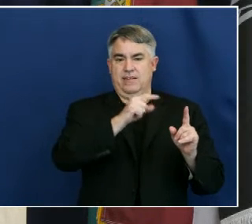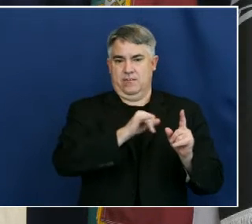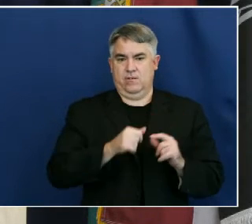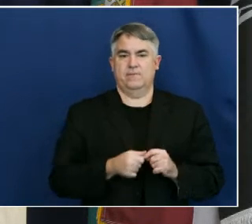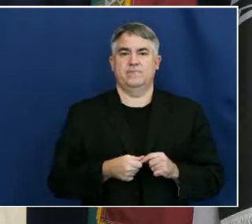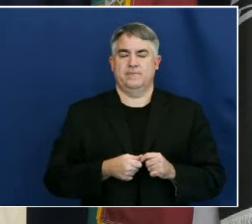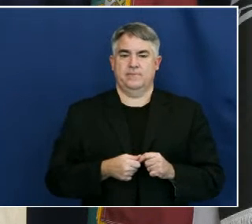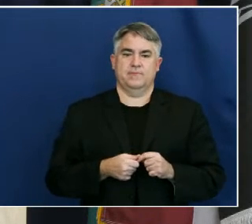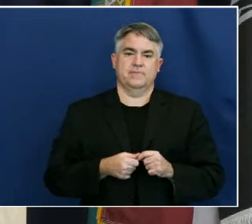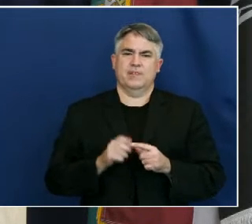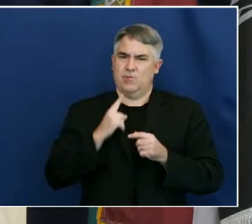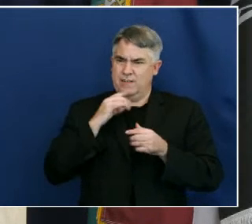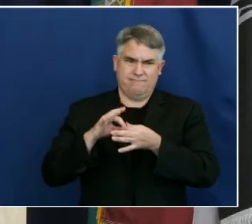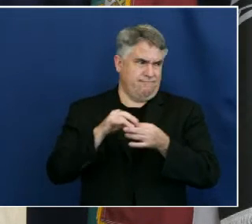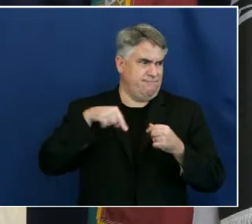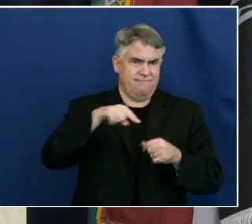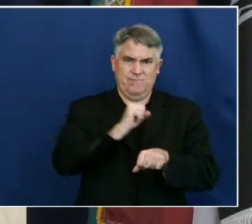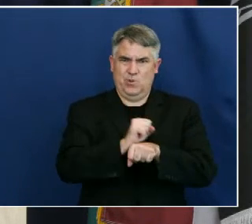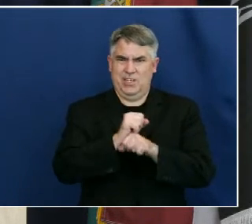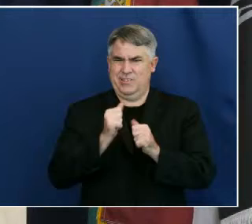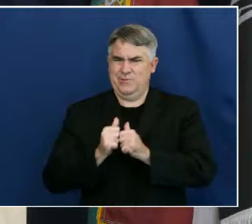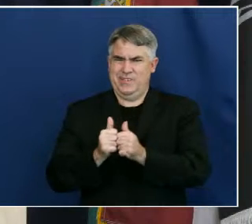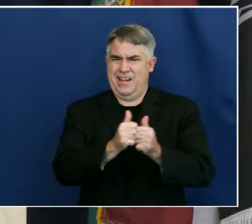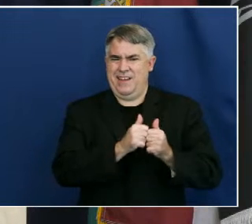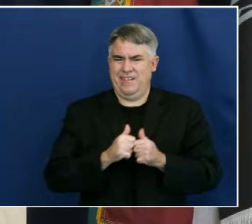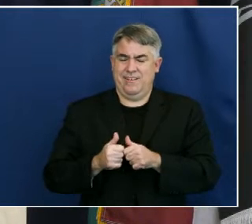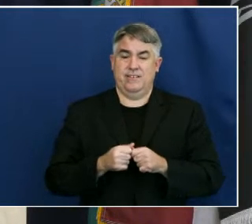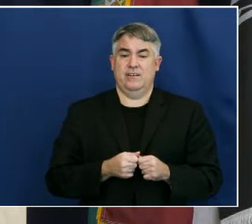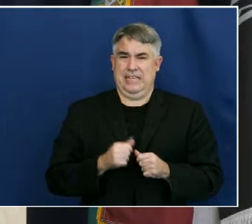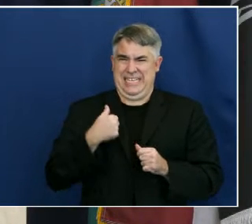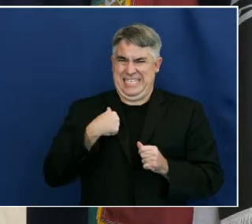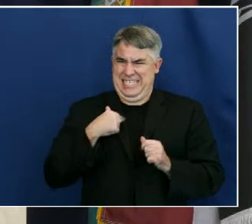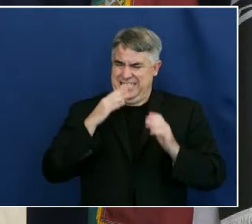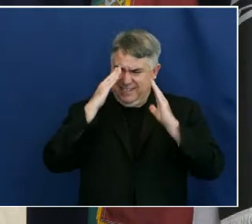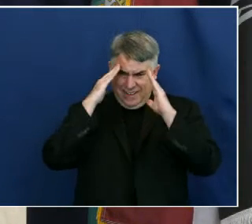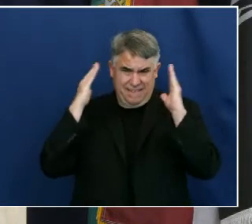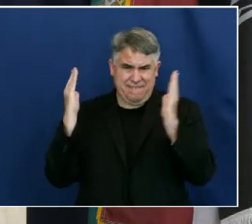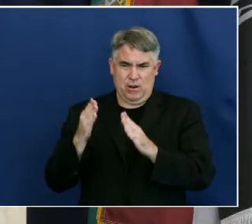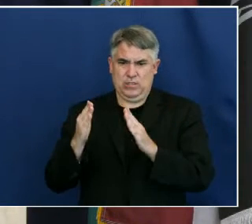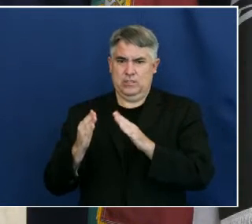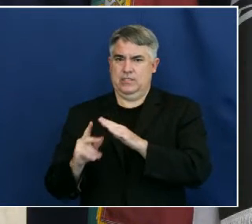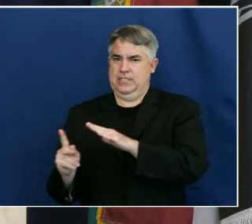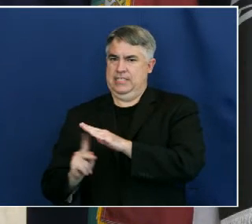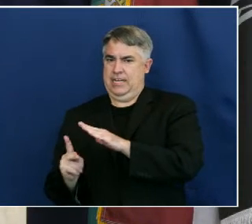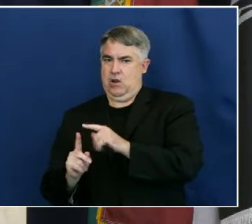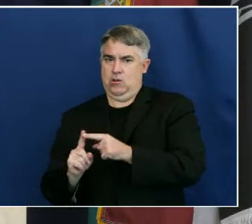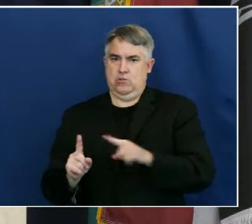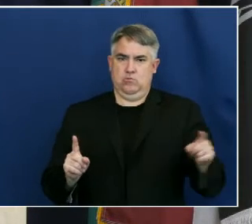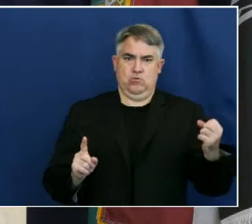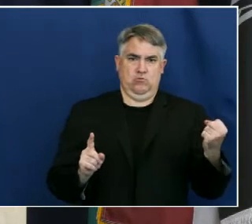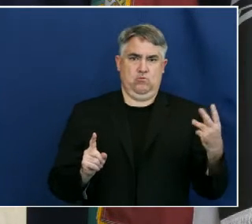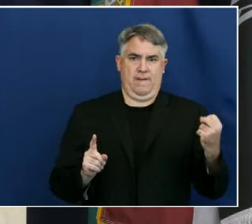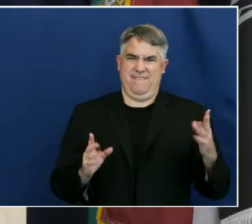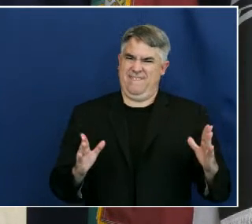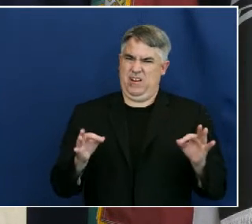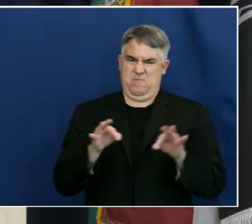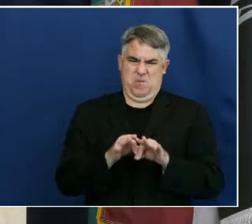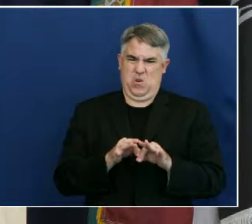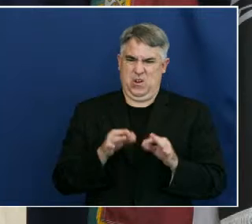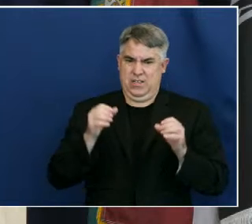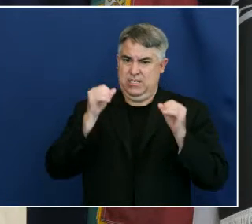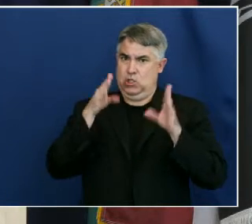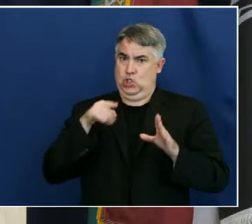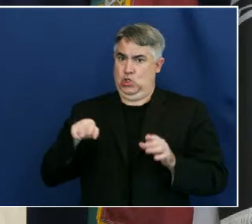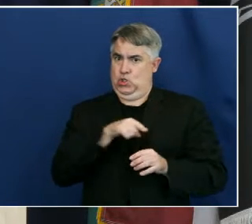creating essentially a closed system for K through 12 school personnel, both teachers and school staff.